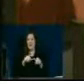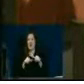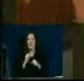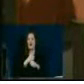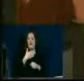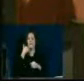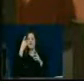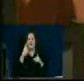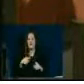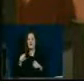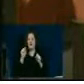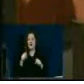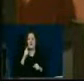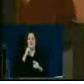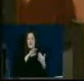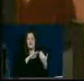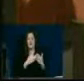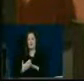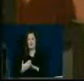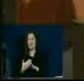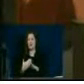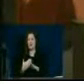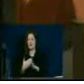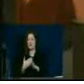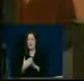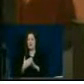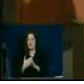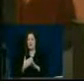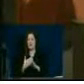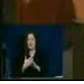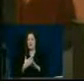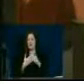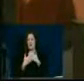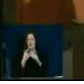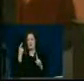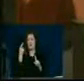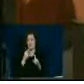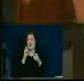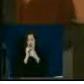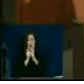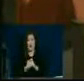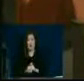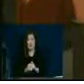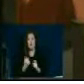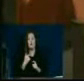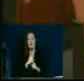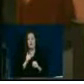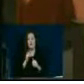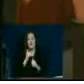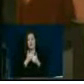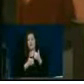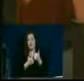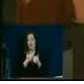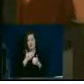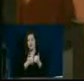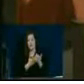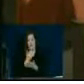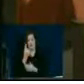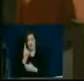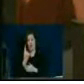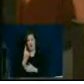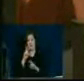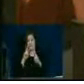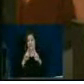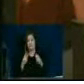best decisions they can for their community. Regarding the changes, we went through each one. The